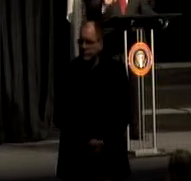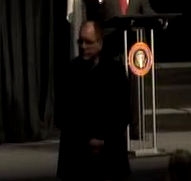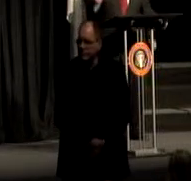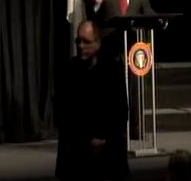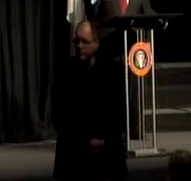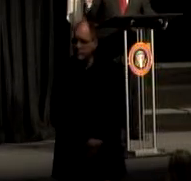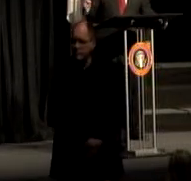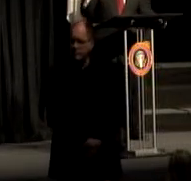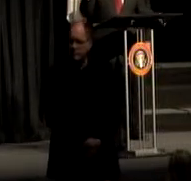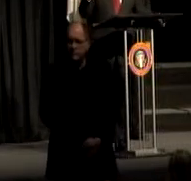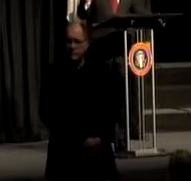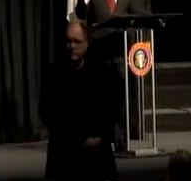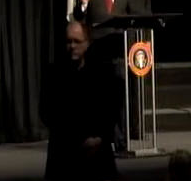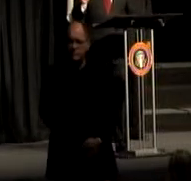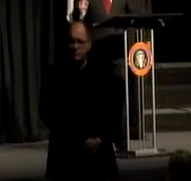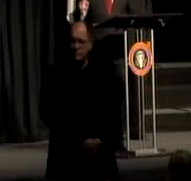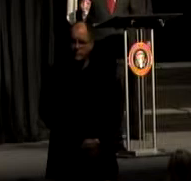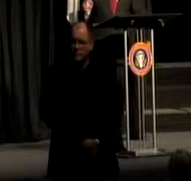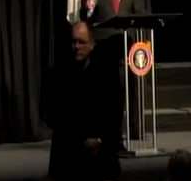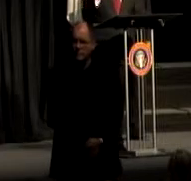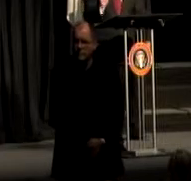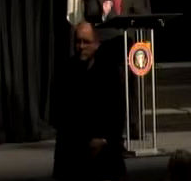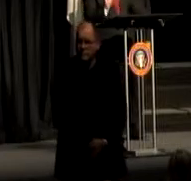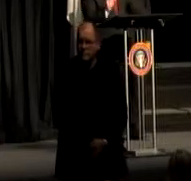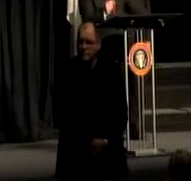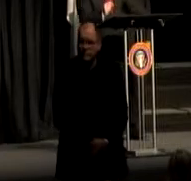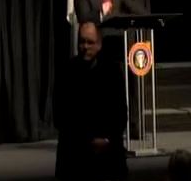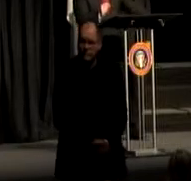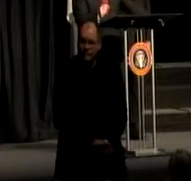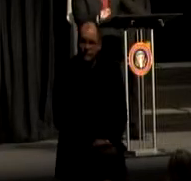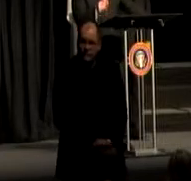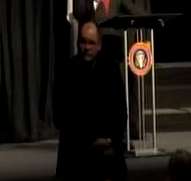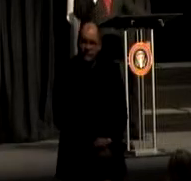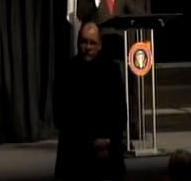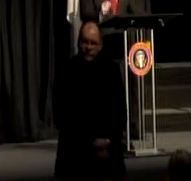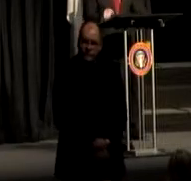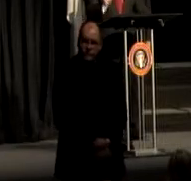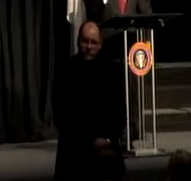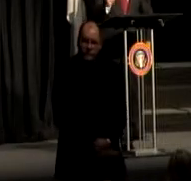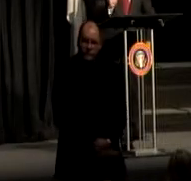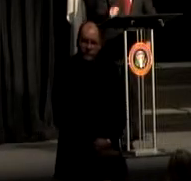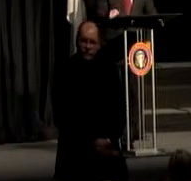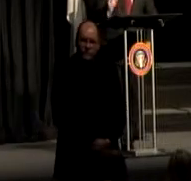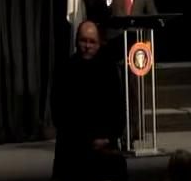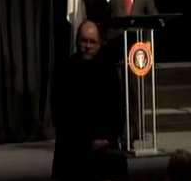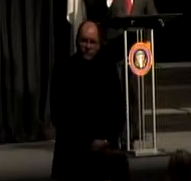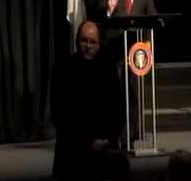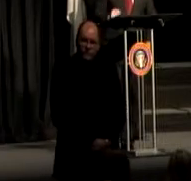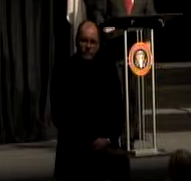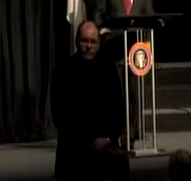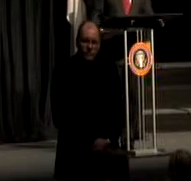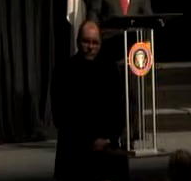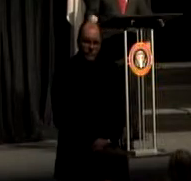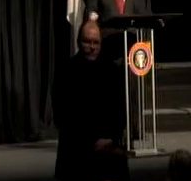But in every area of our life, when we try to gain acceptance, we lose our identity unless our acceptance is given to us